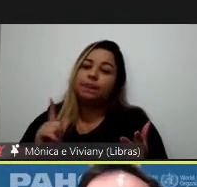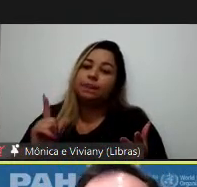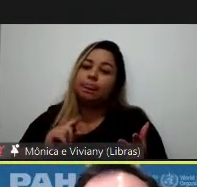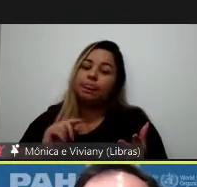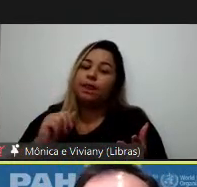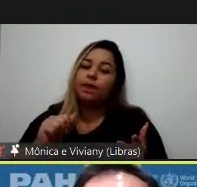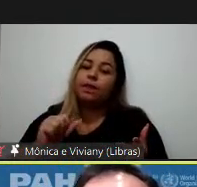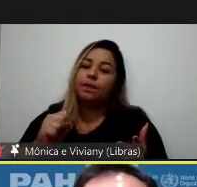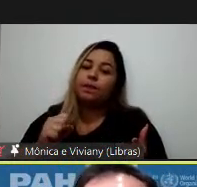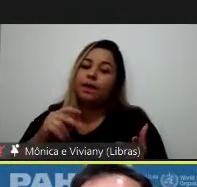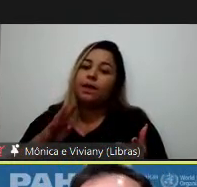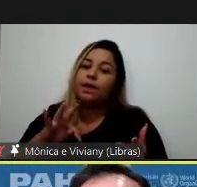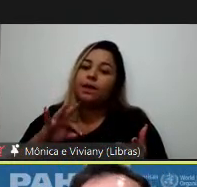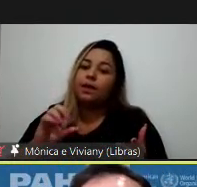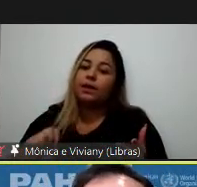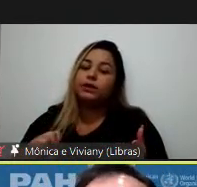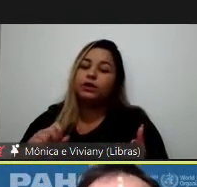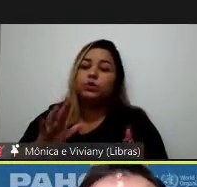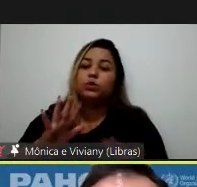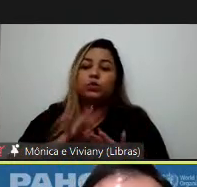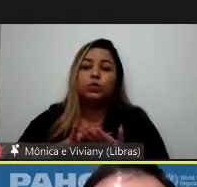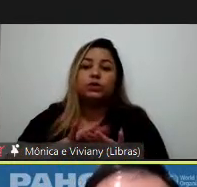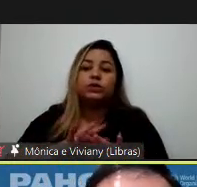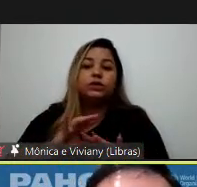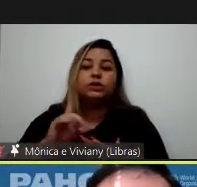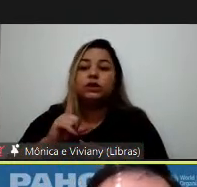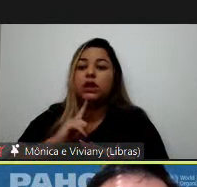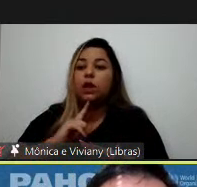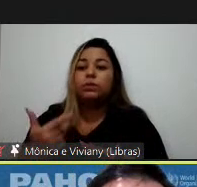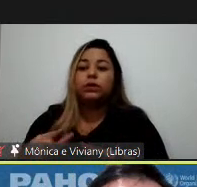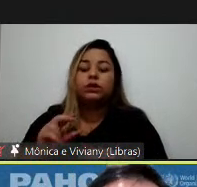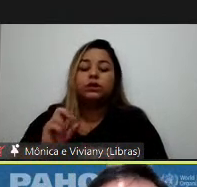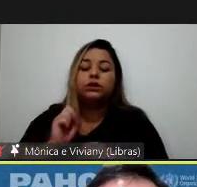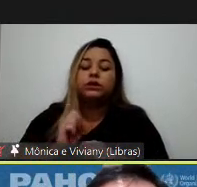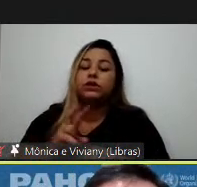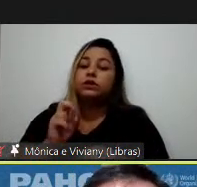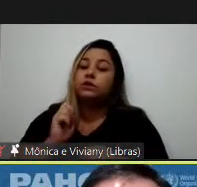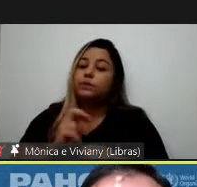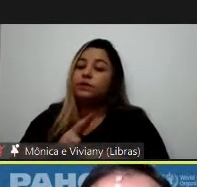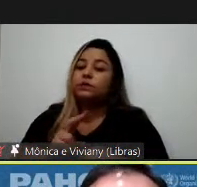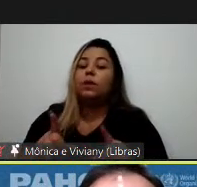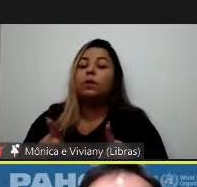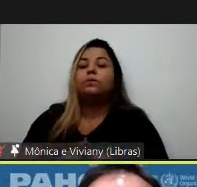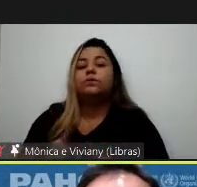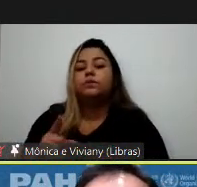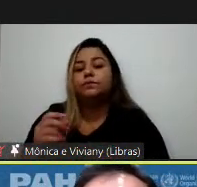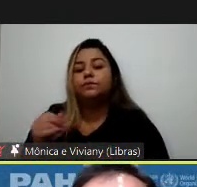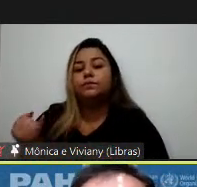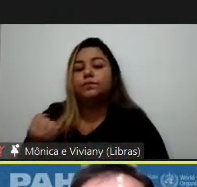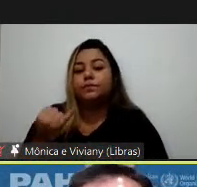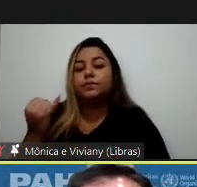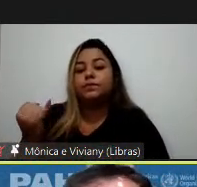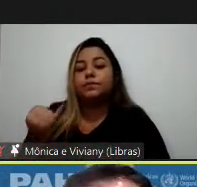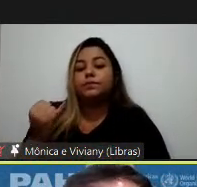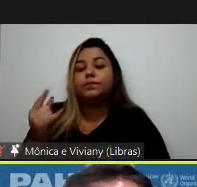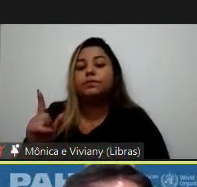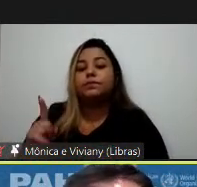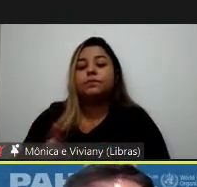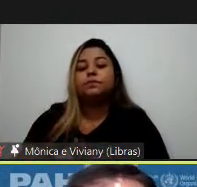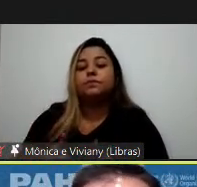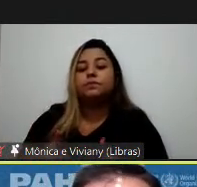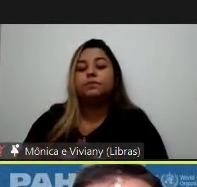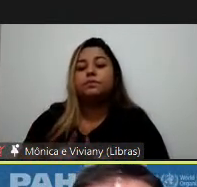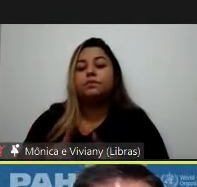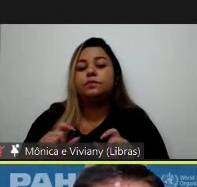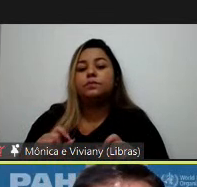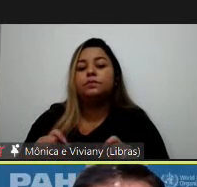which contemplate aspects like health, maternal health, non-transmissible diseases, mental health, and this is very